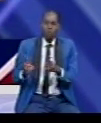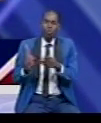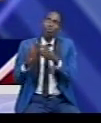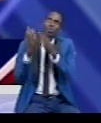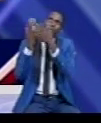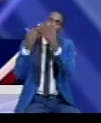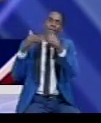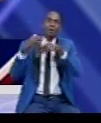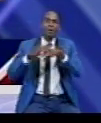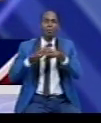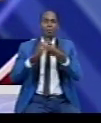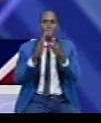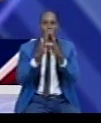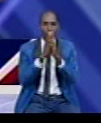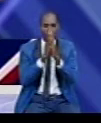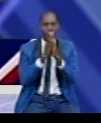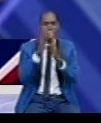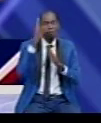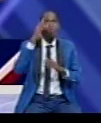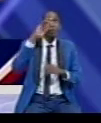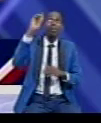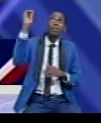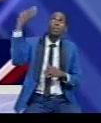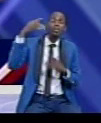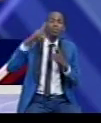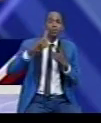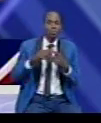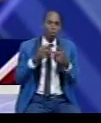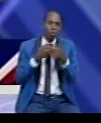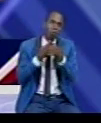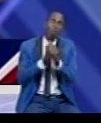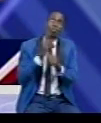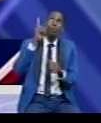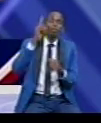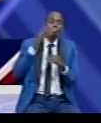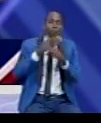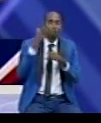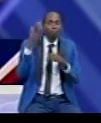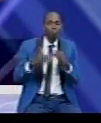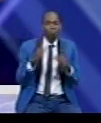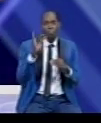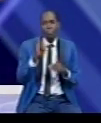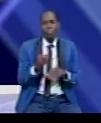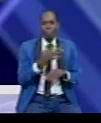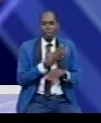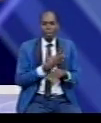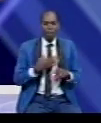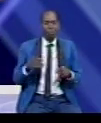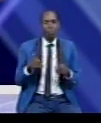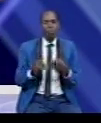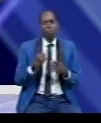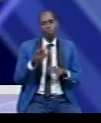Pray for grace to follow him obediently and to walk in the narrow way.